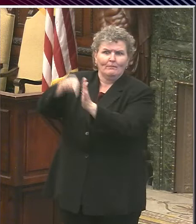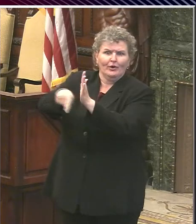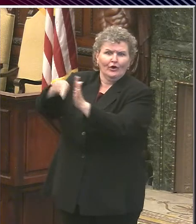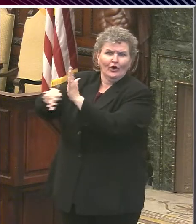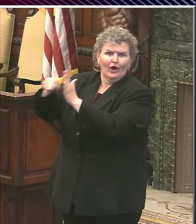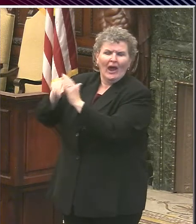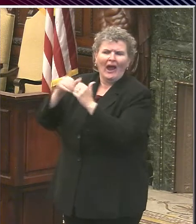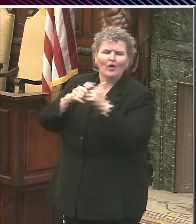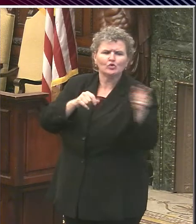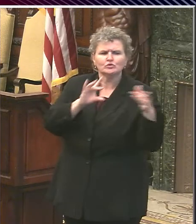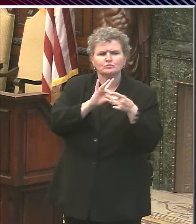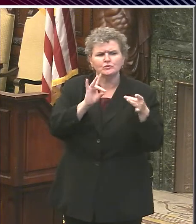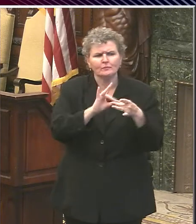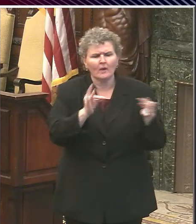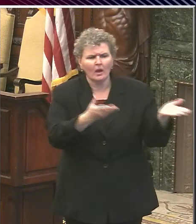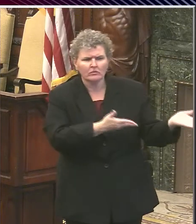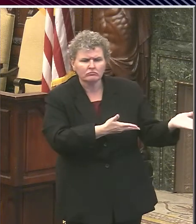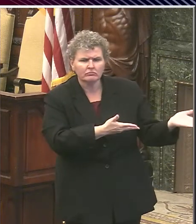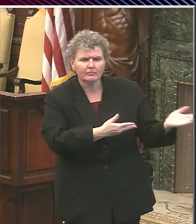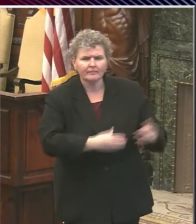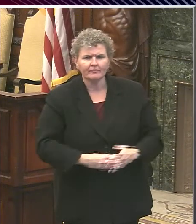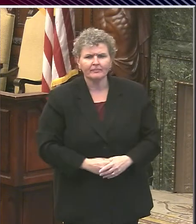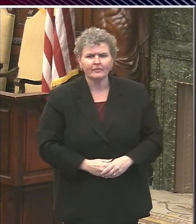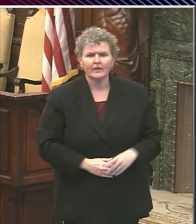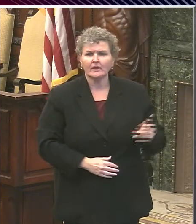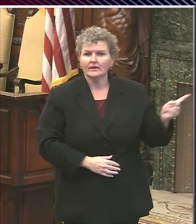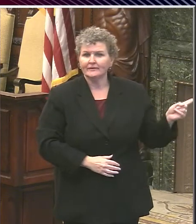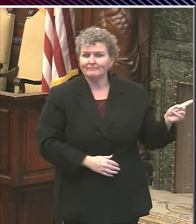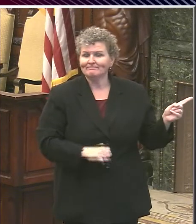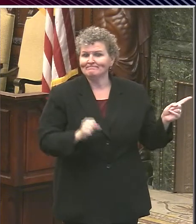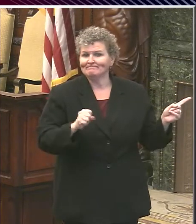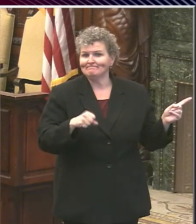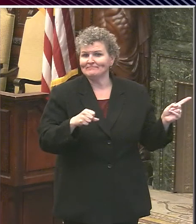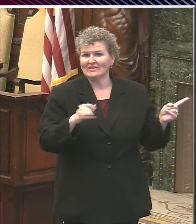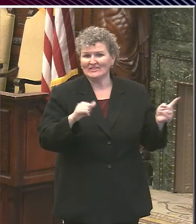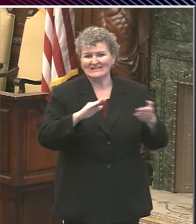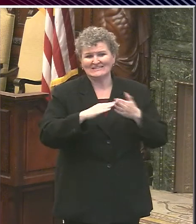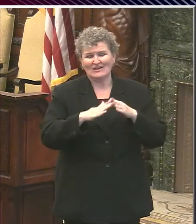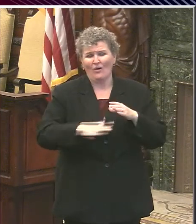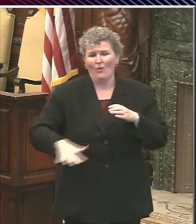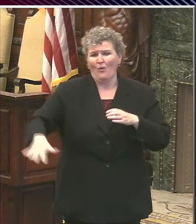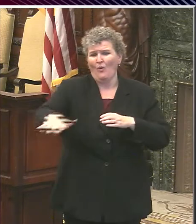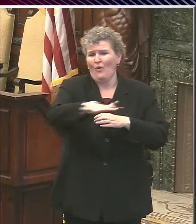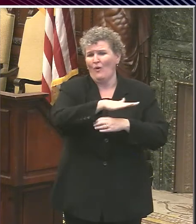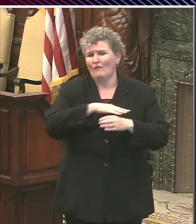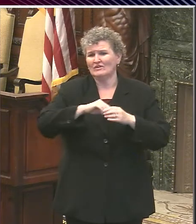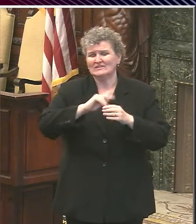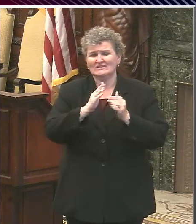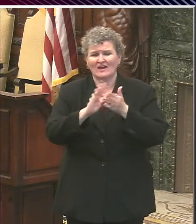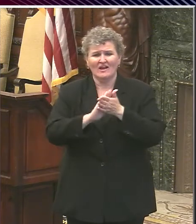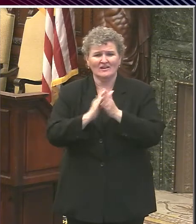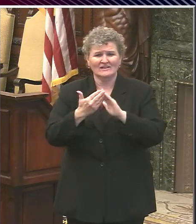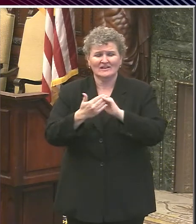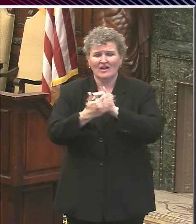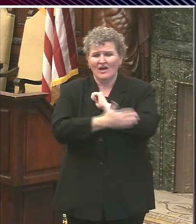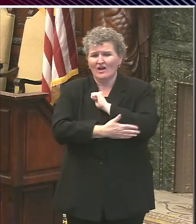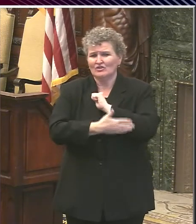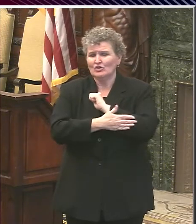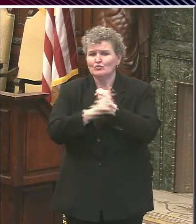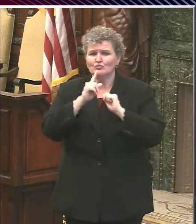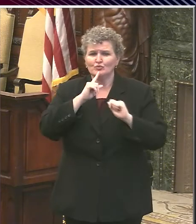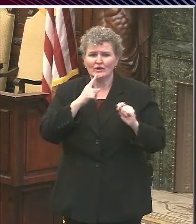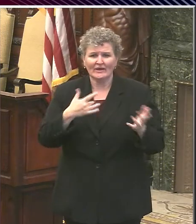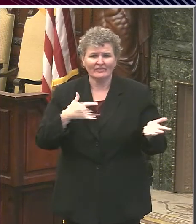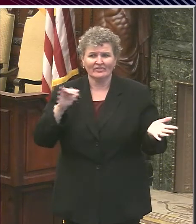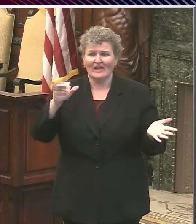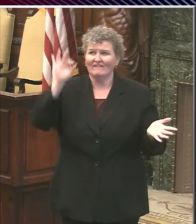happening primarily because the flow of guns in this city and other major cities around the country are unabated by the federal government. That